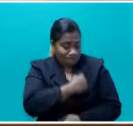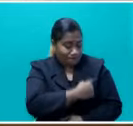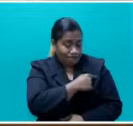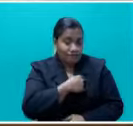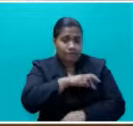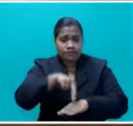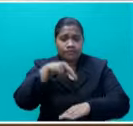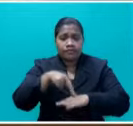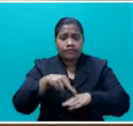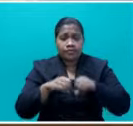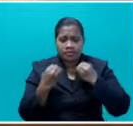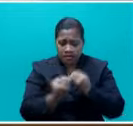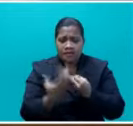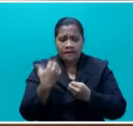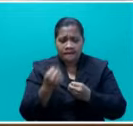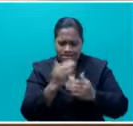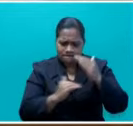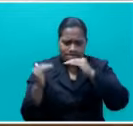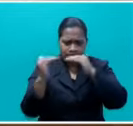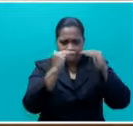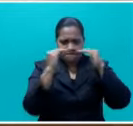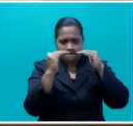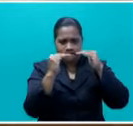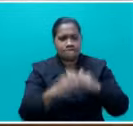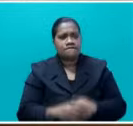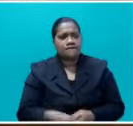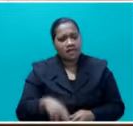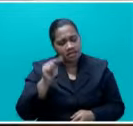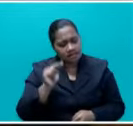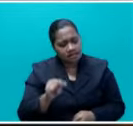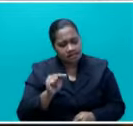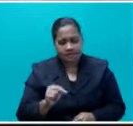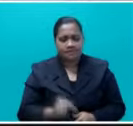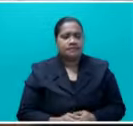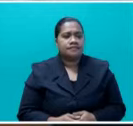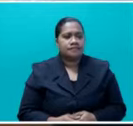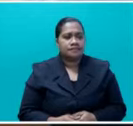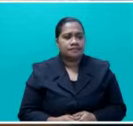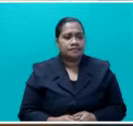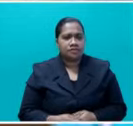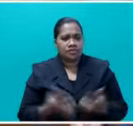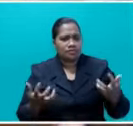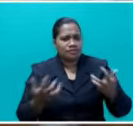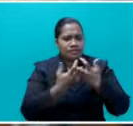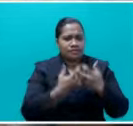organizations also have standards and expectations that they need to meet. They need to be